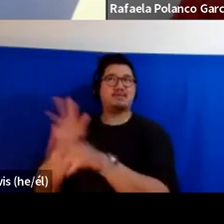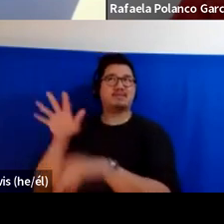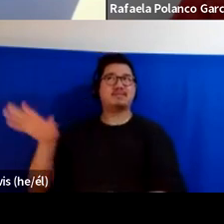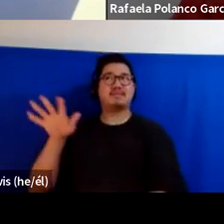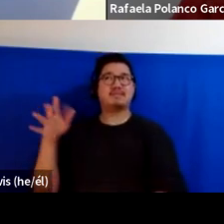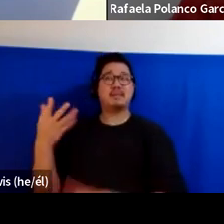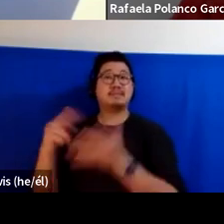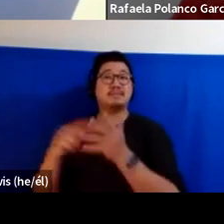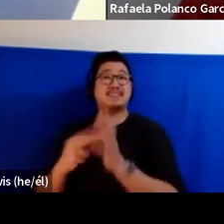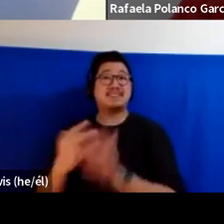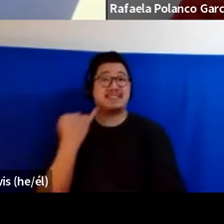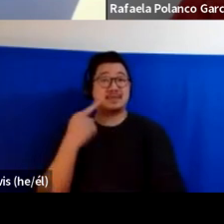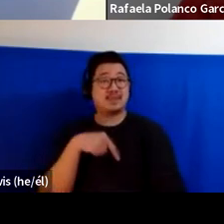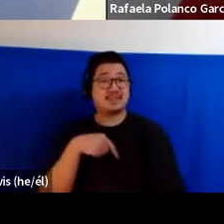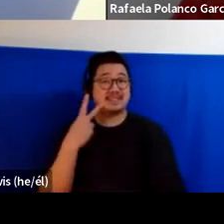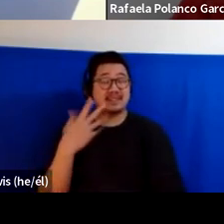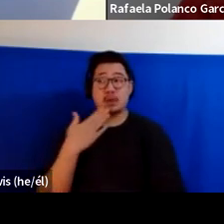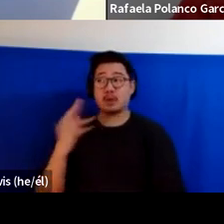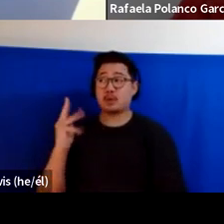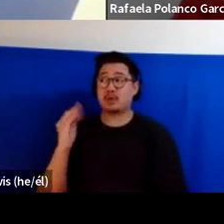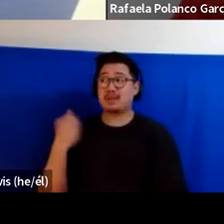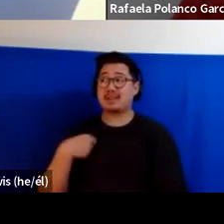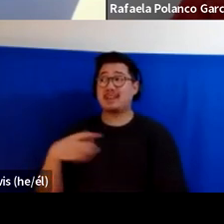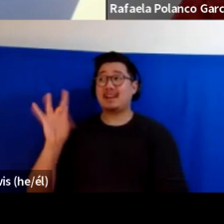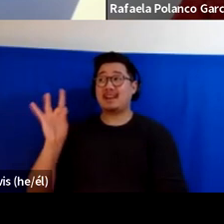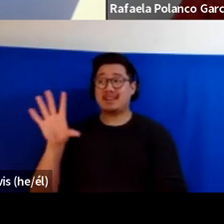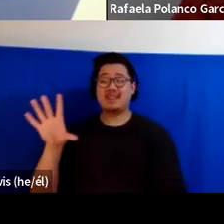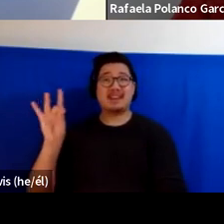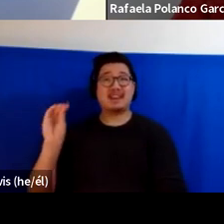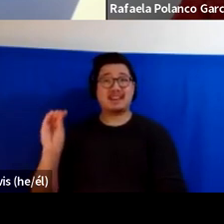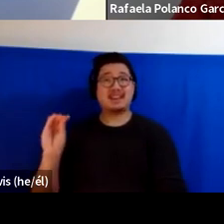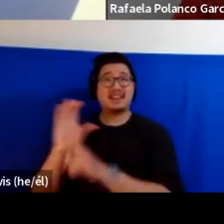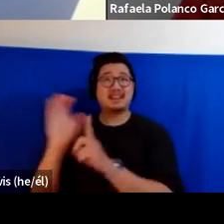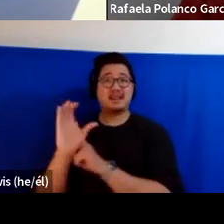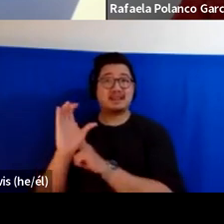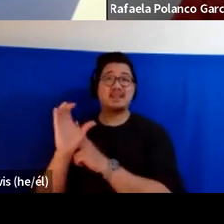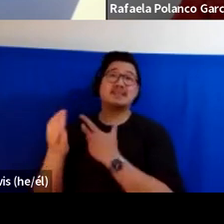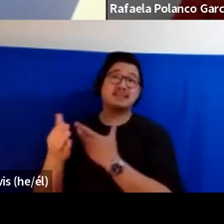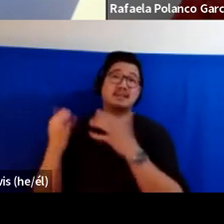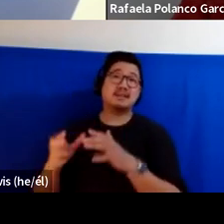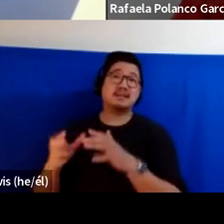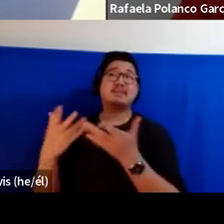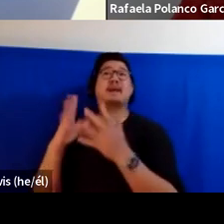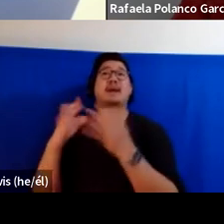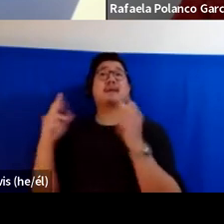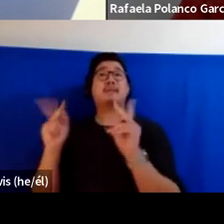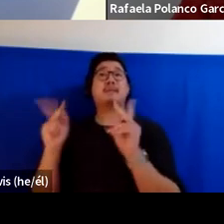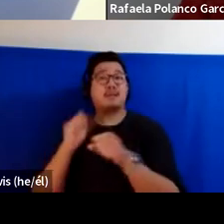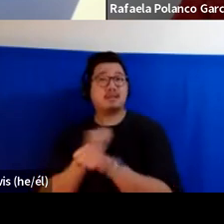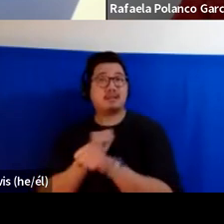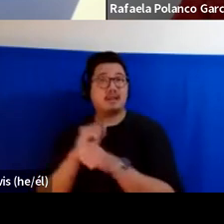even if we're seeing good news like the 886 cases chances are it's twice that many hundred